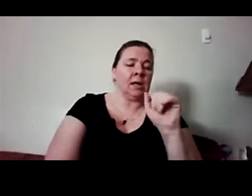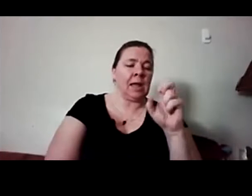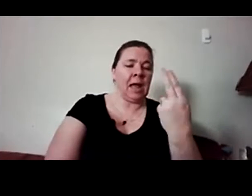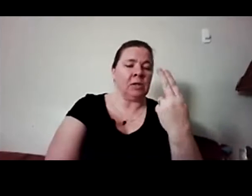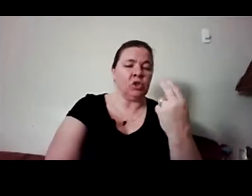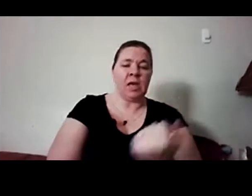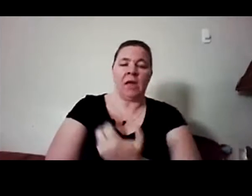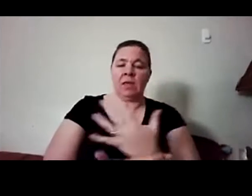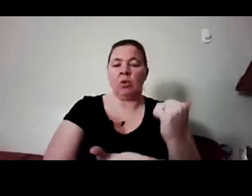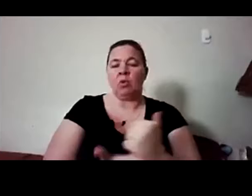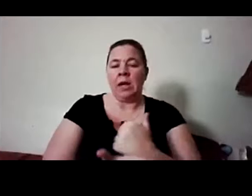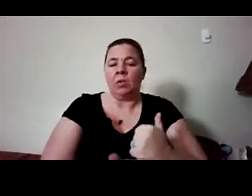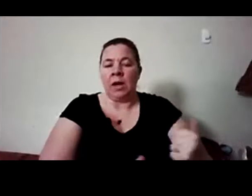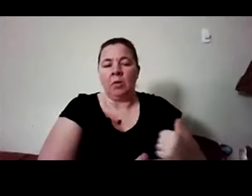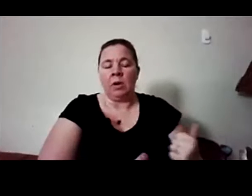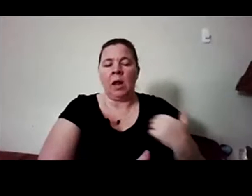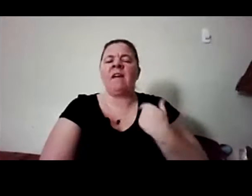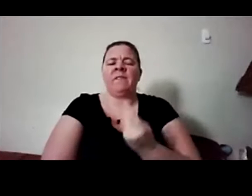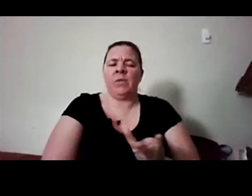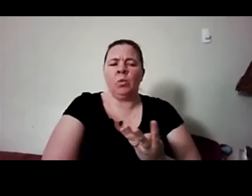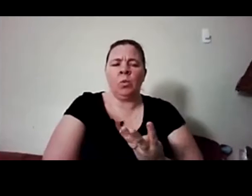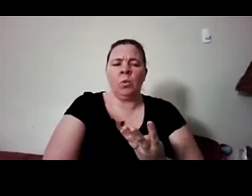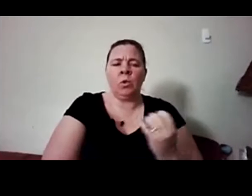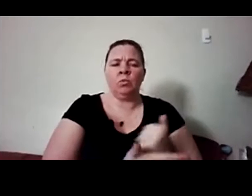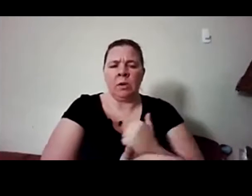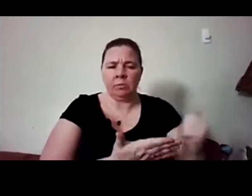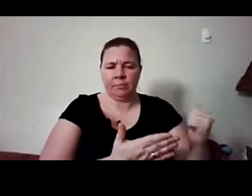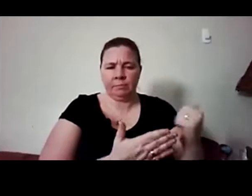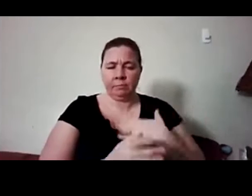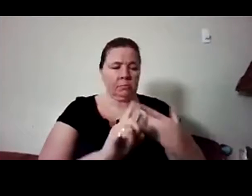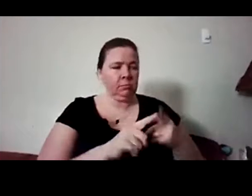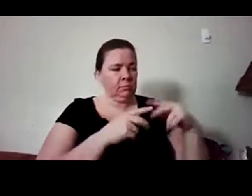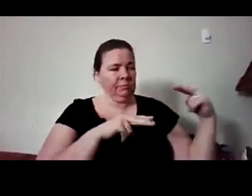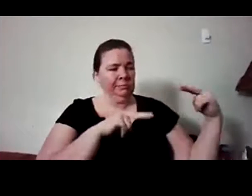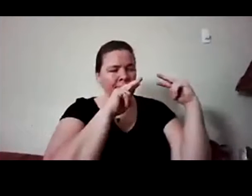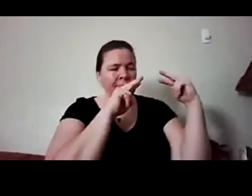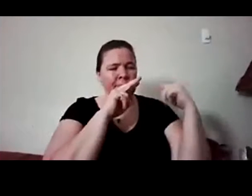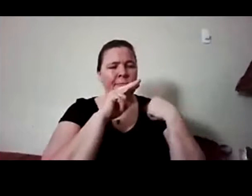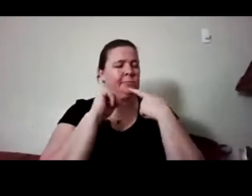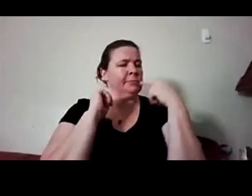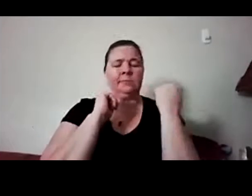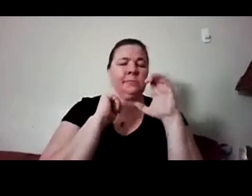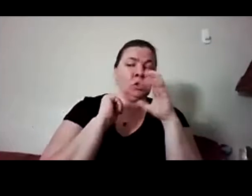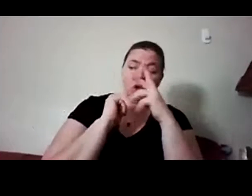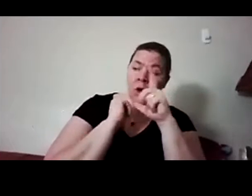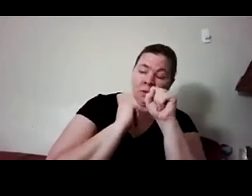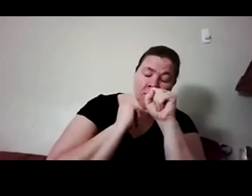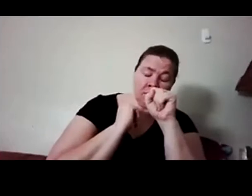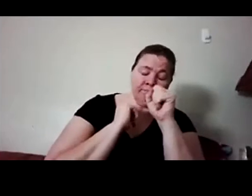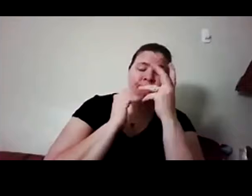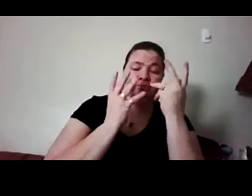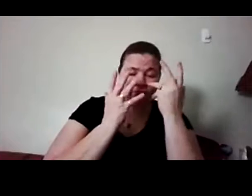those. But my friend looked up at me and said to me, Charles, all you need is $97,